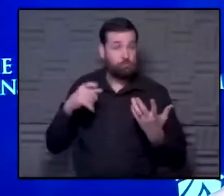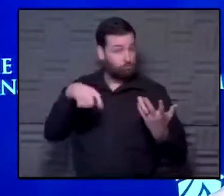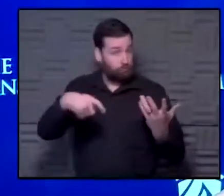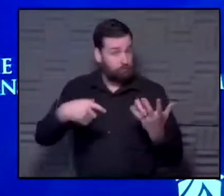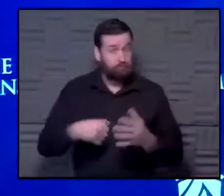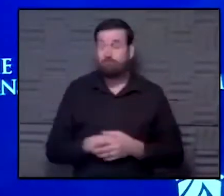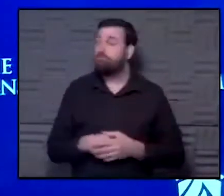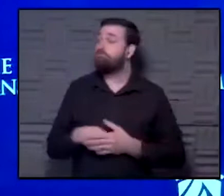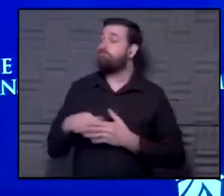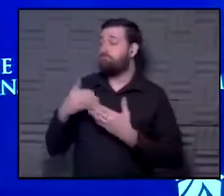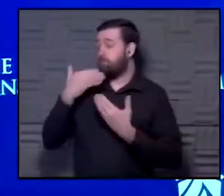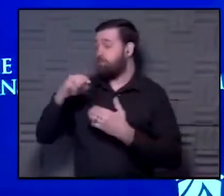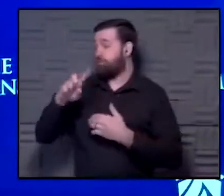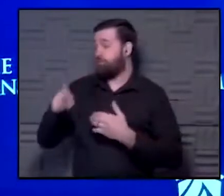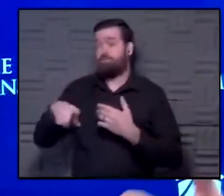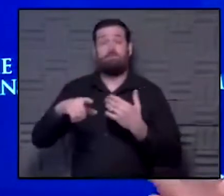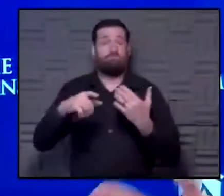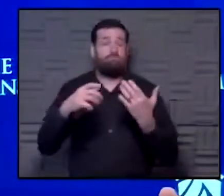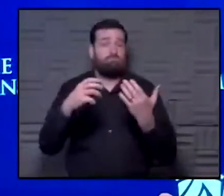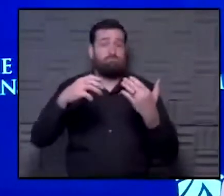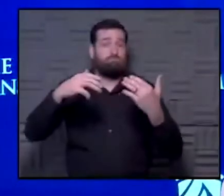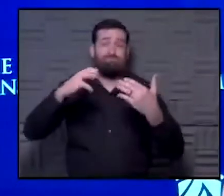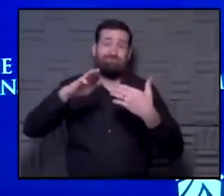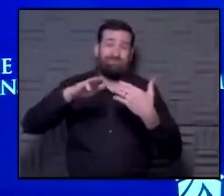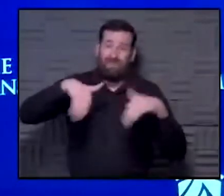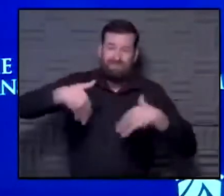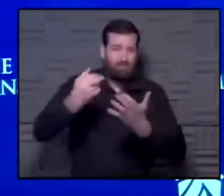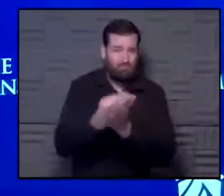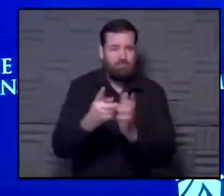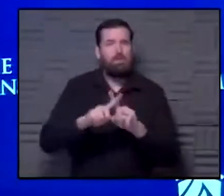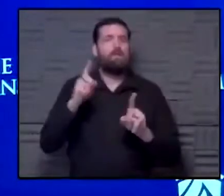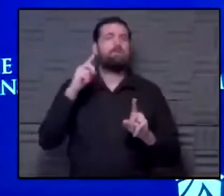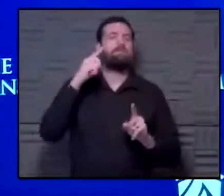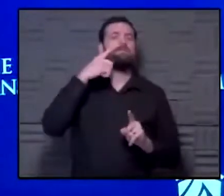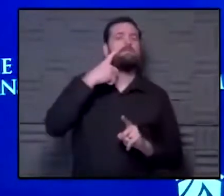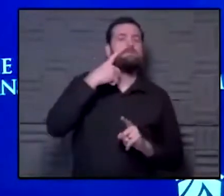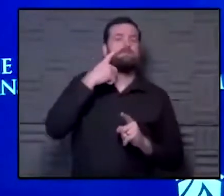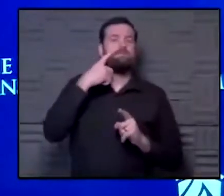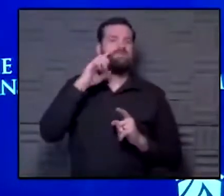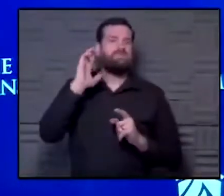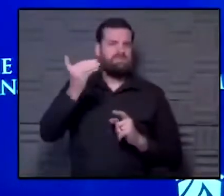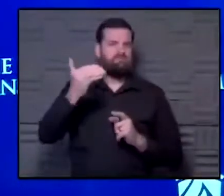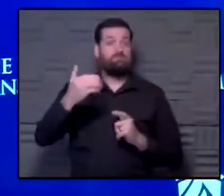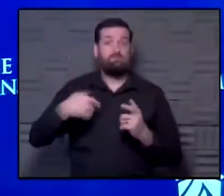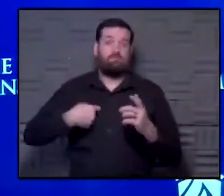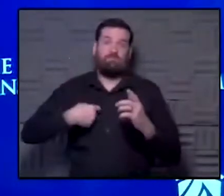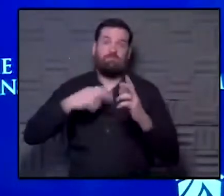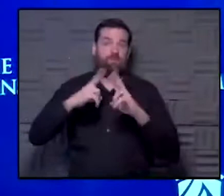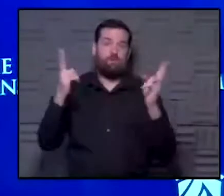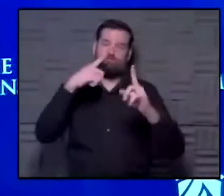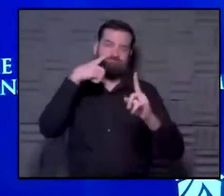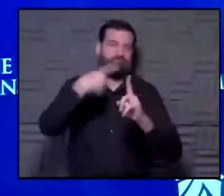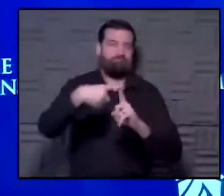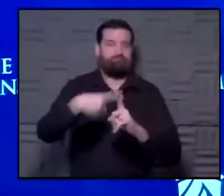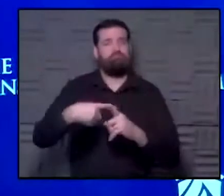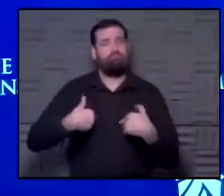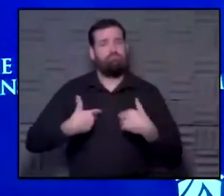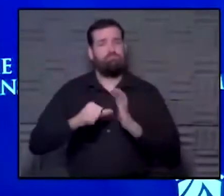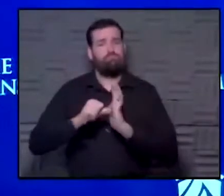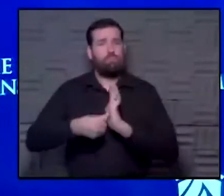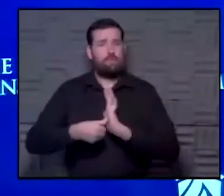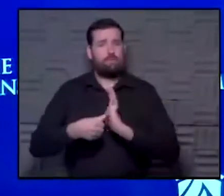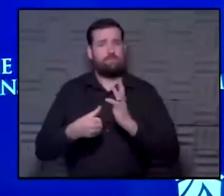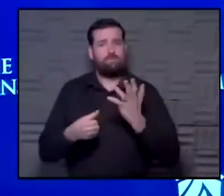first of all, but it's not been approved yet, but all indications are it's going to be, and I think we're really optimistic about how it looks. And I was impressed to